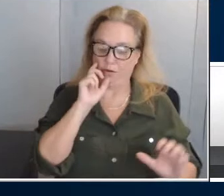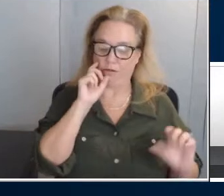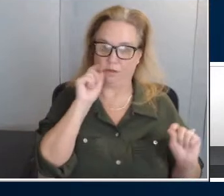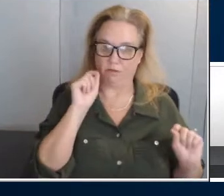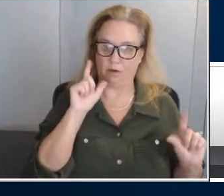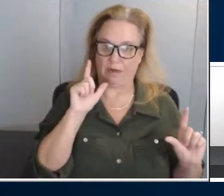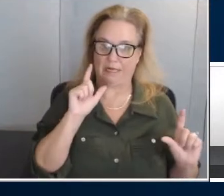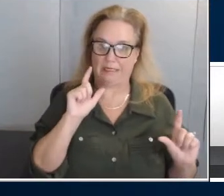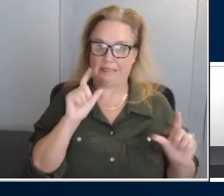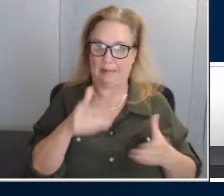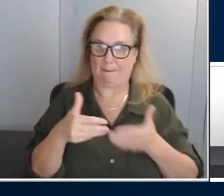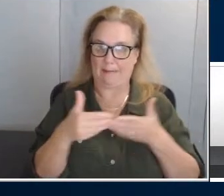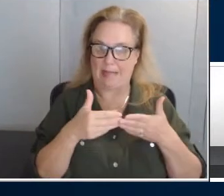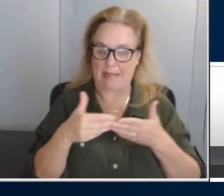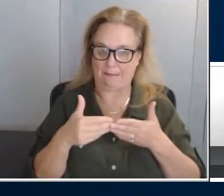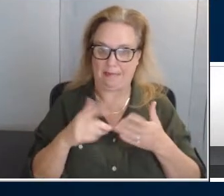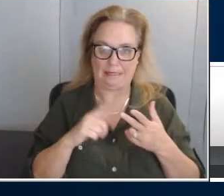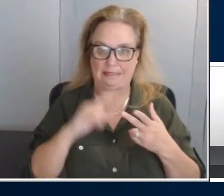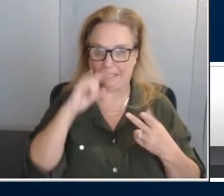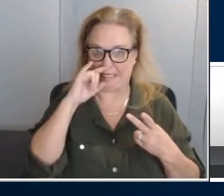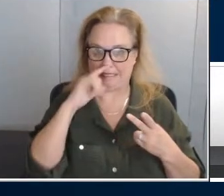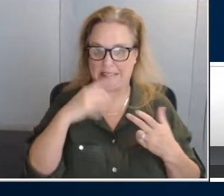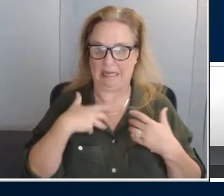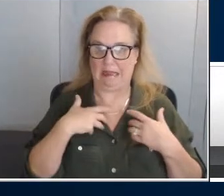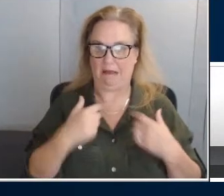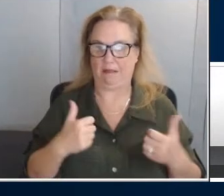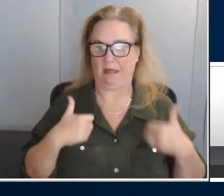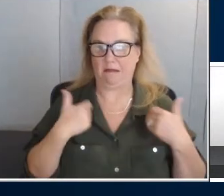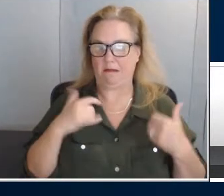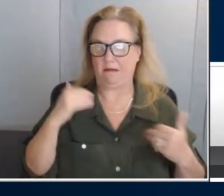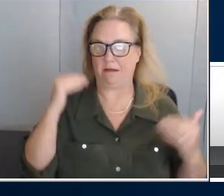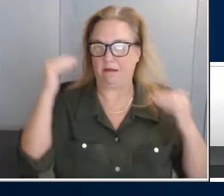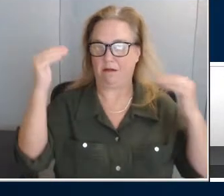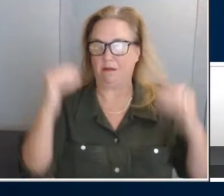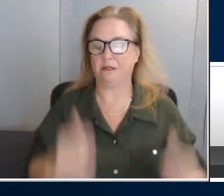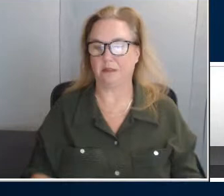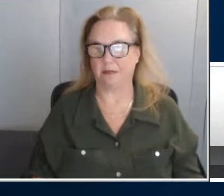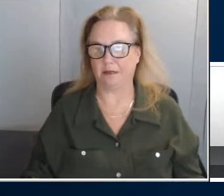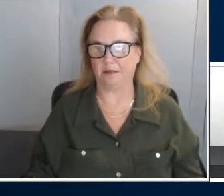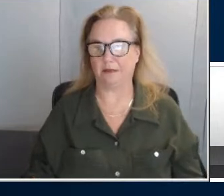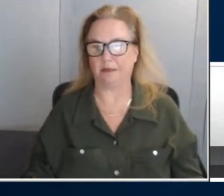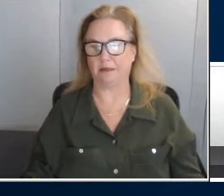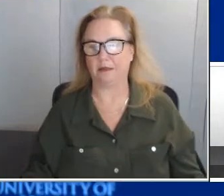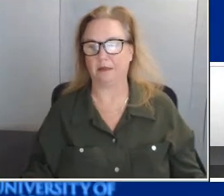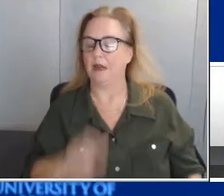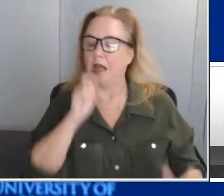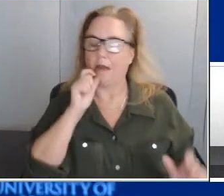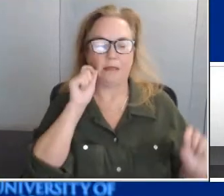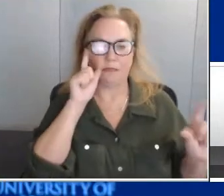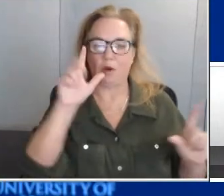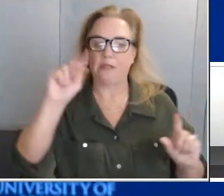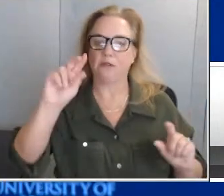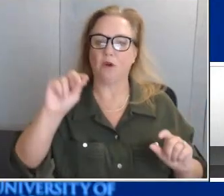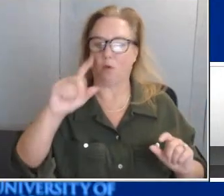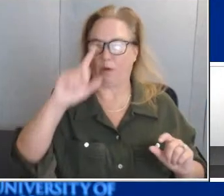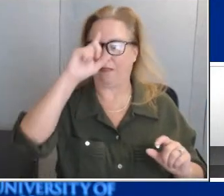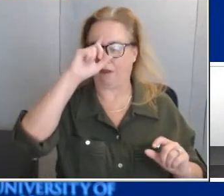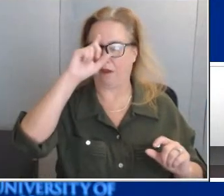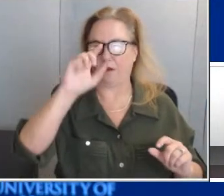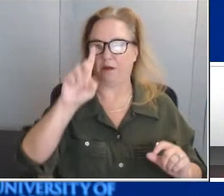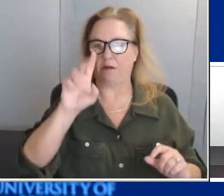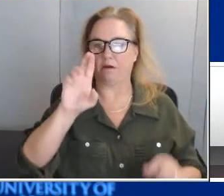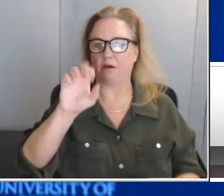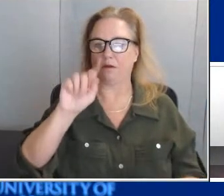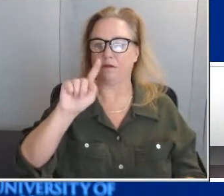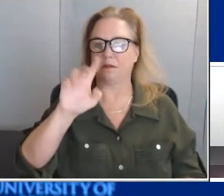included babies, kids, and healthy young adults in the recommendation? Not surprised by it. I think we had thought that. I know Dr. Stites and I